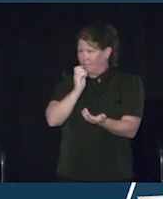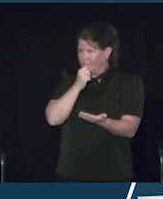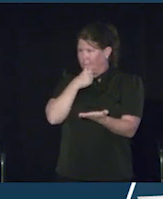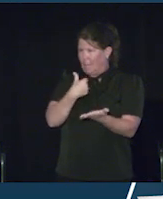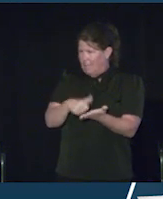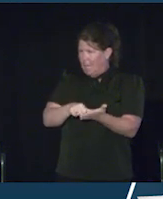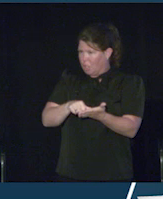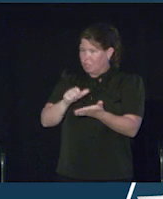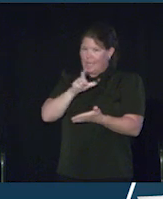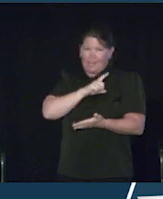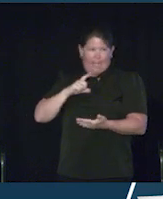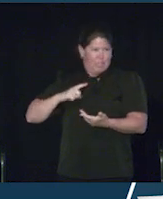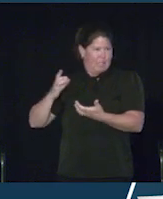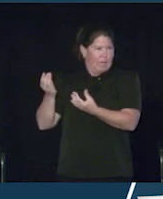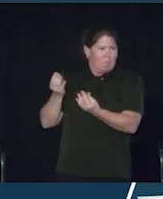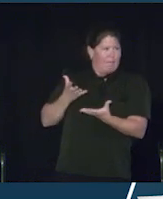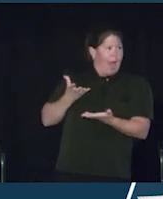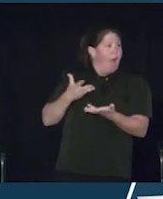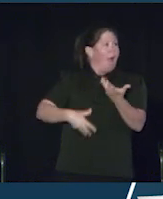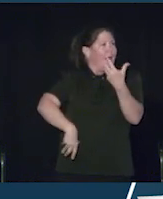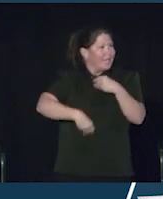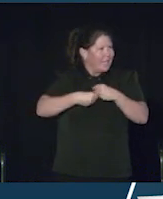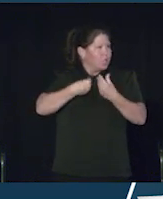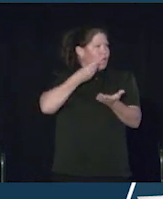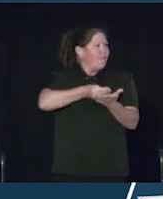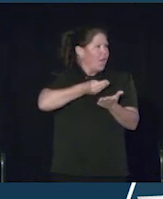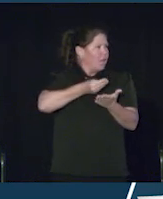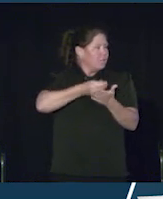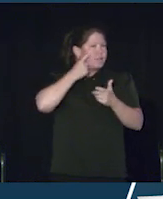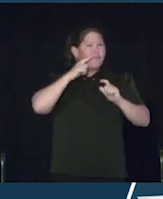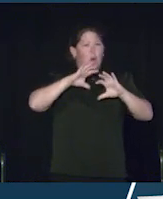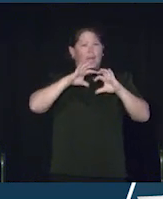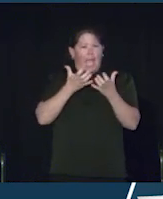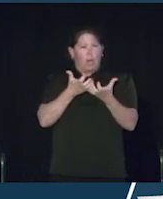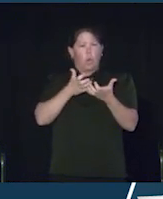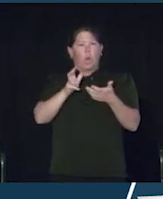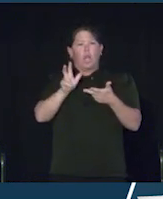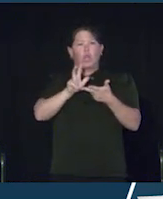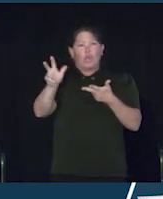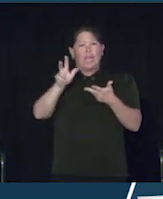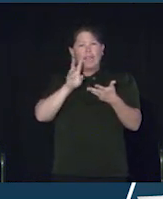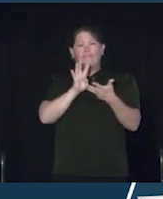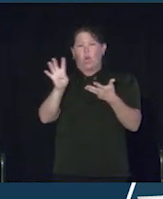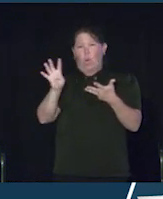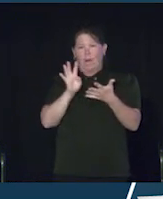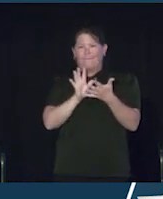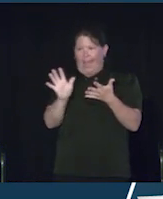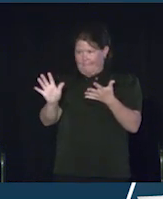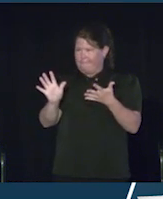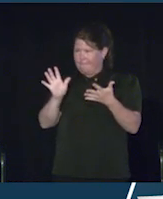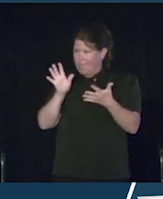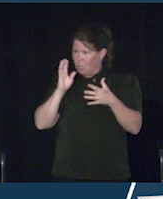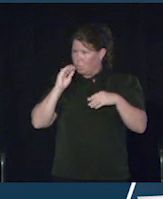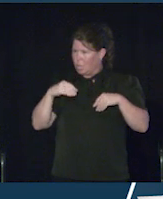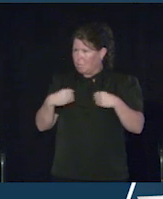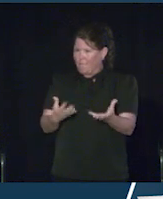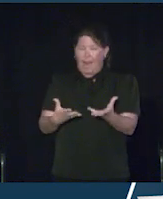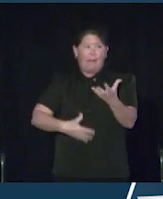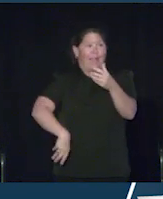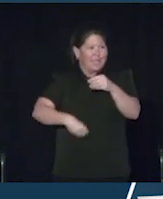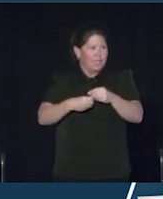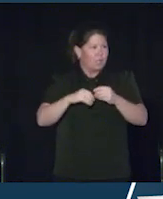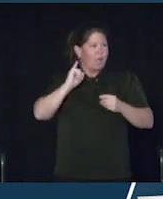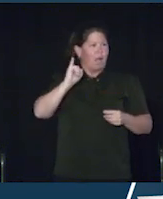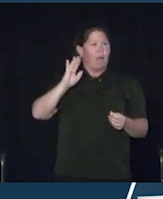us additional funds for those individuals who are in categories 3, 4, and 5. So we did offer iBudget waiver to